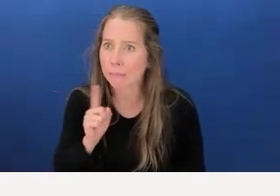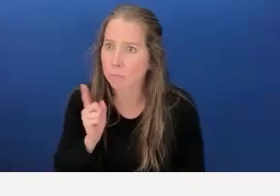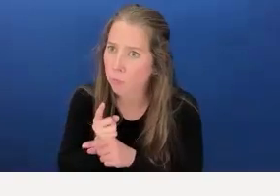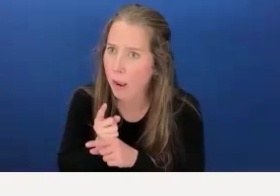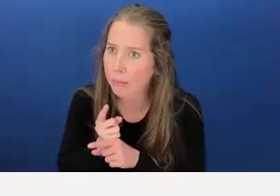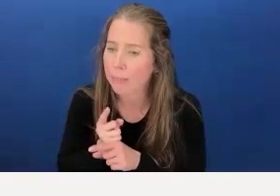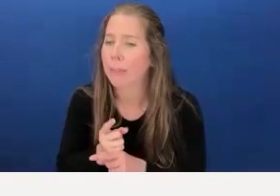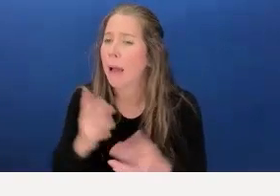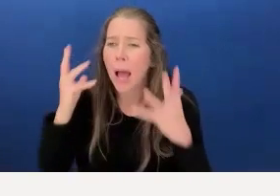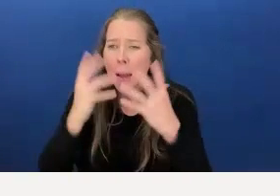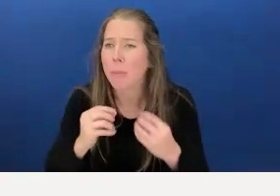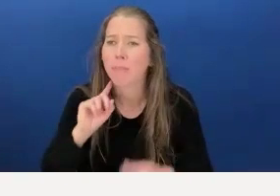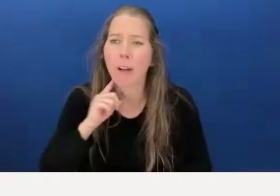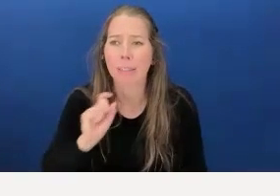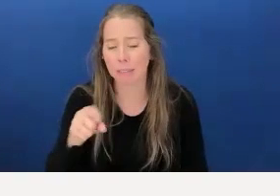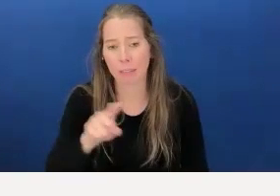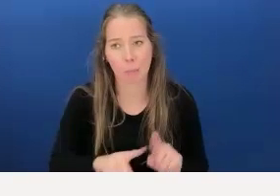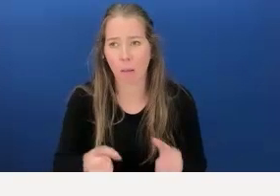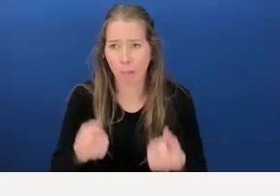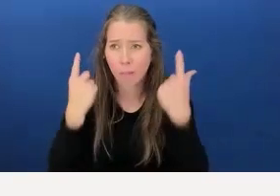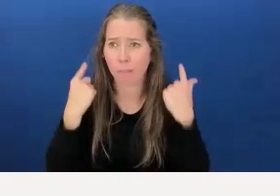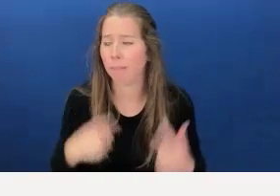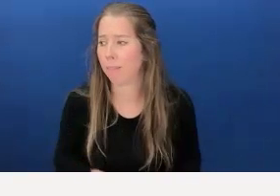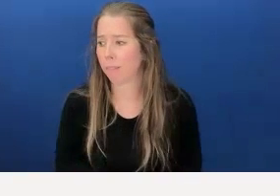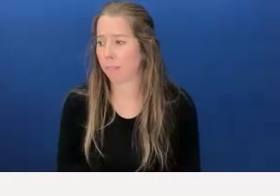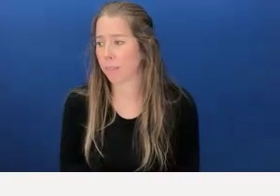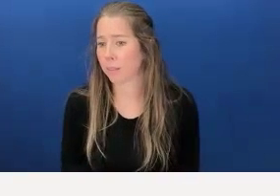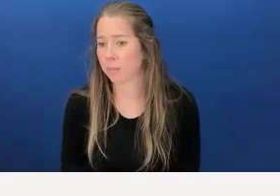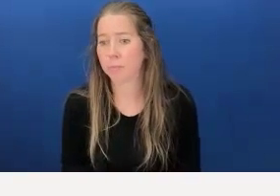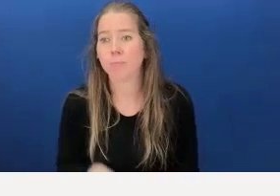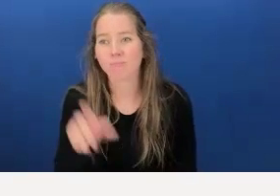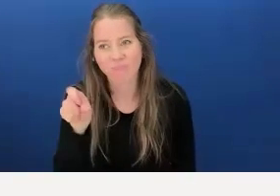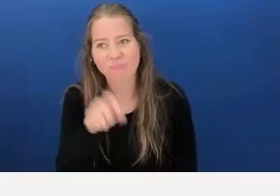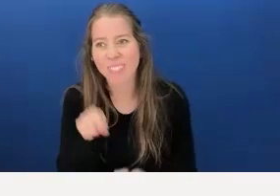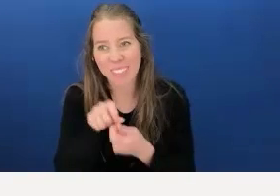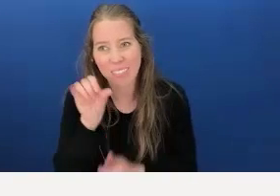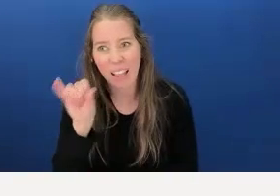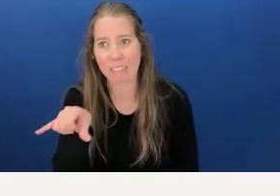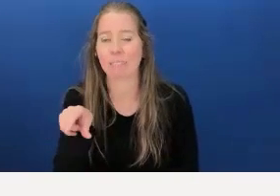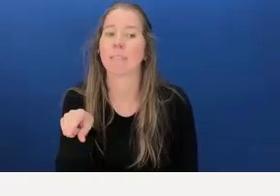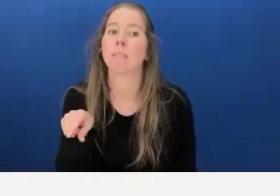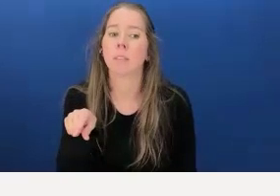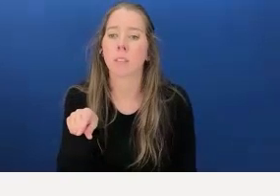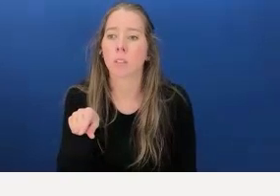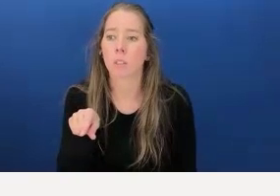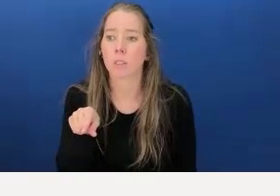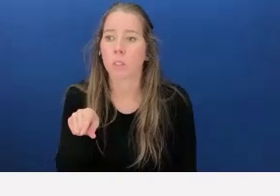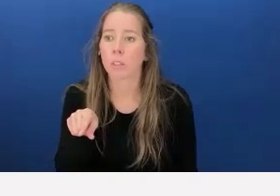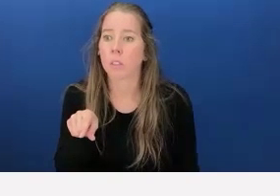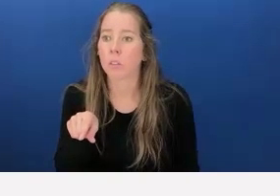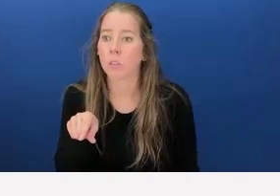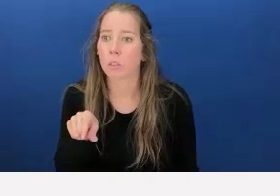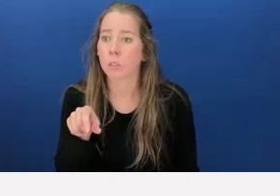It's beautiful, but I didn't get that word. Yeah, exactly. We have two people